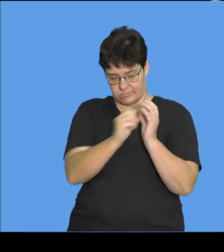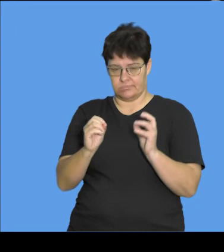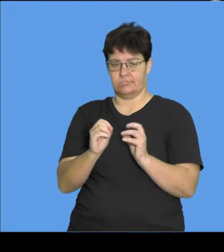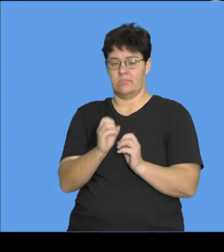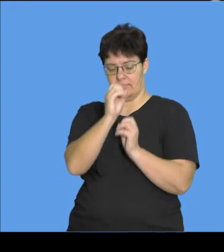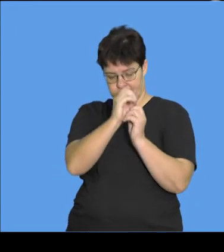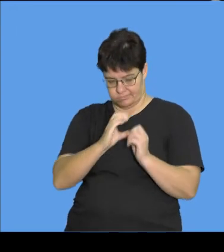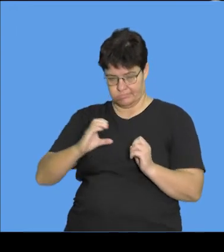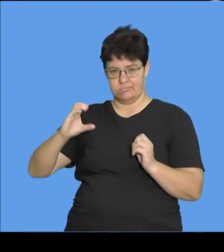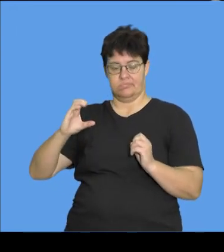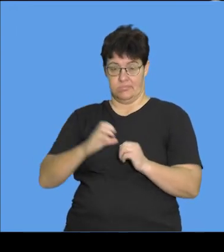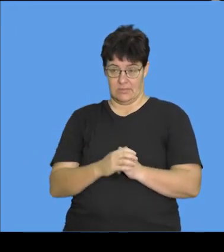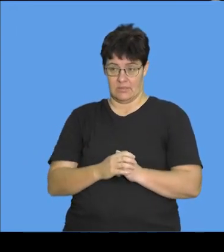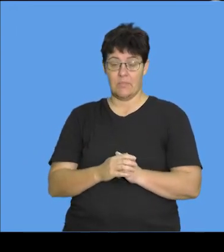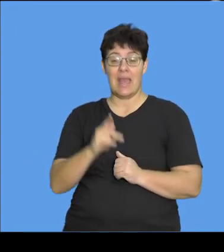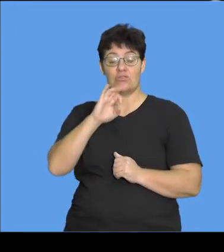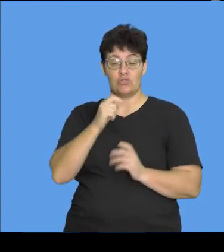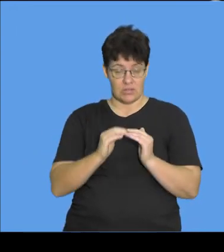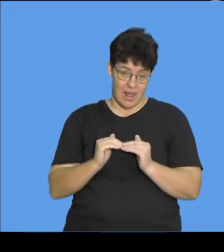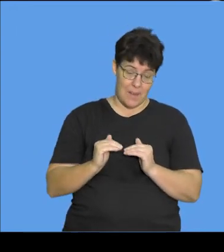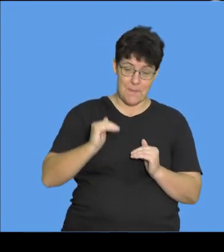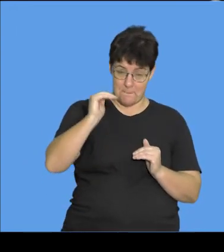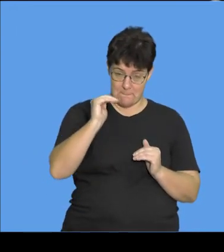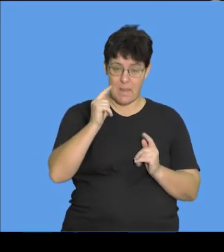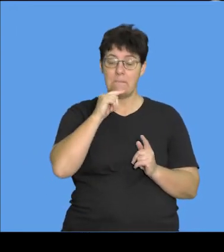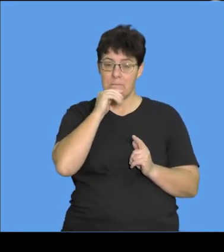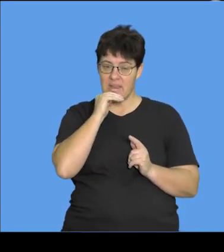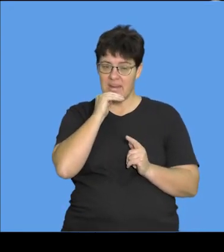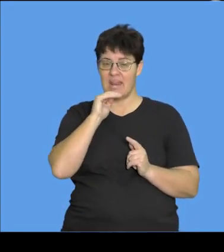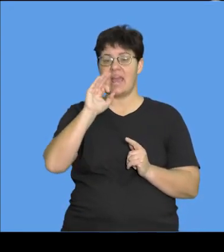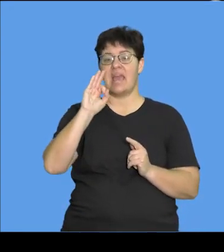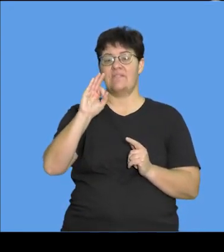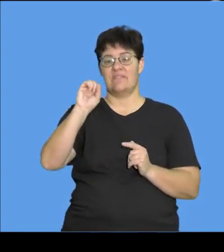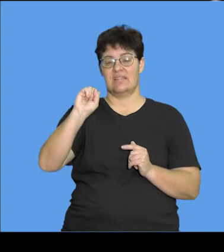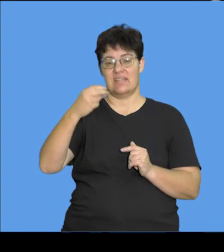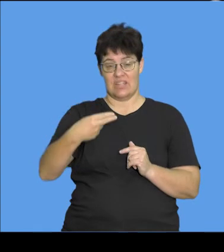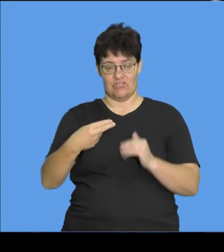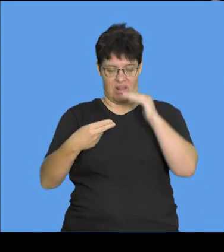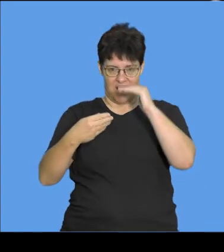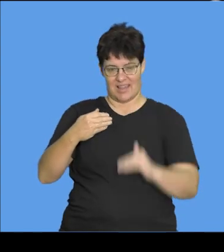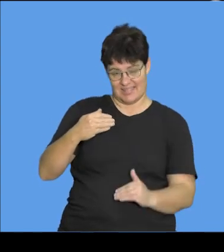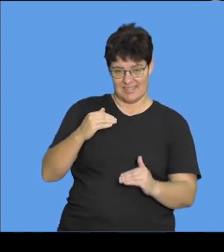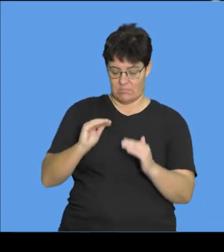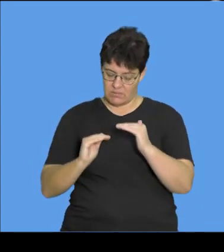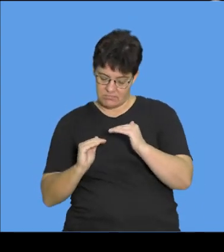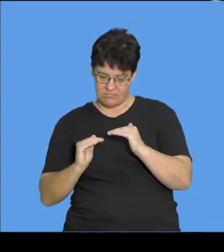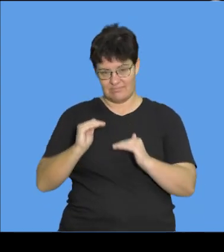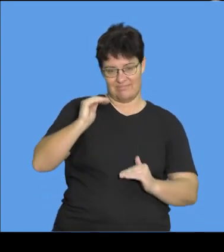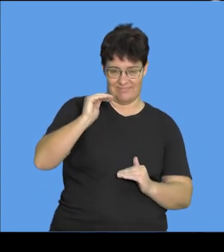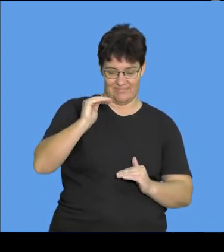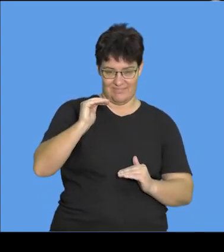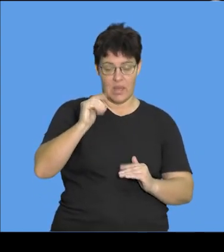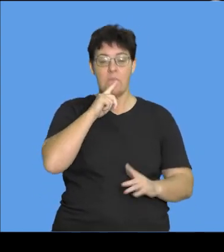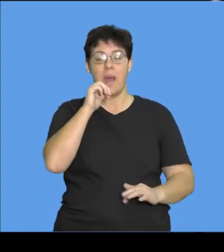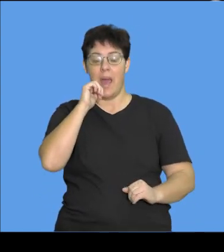as the estrogen levels increase, we see that there is a decrease in the levels of FSH. And this is a mechanism to ensure